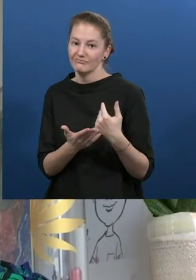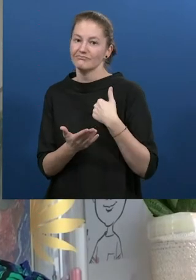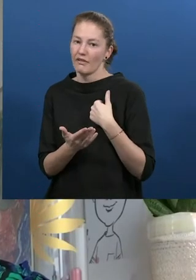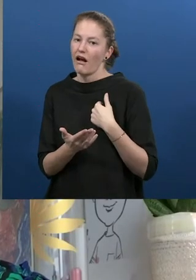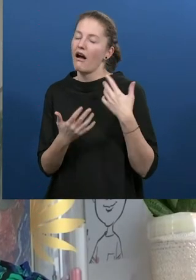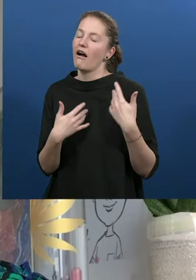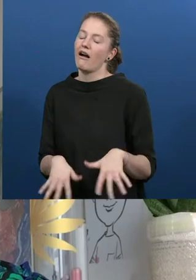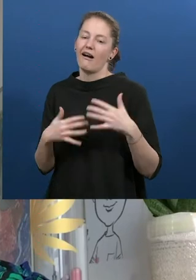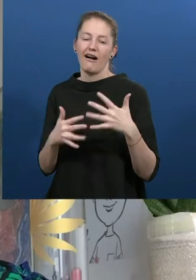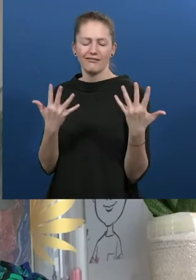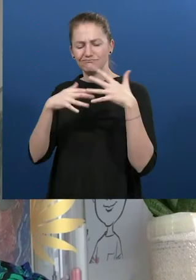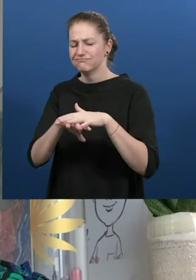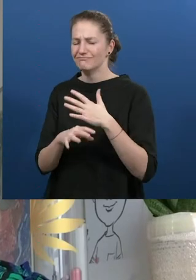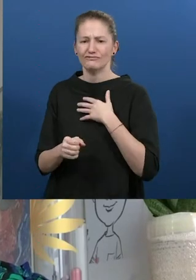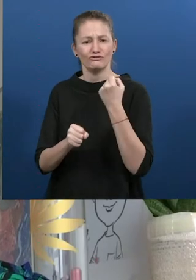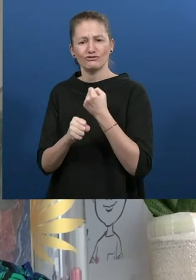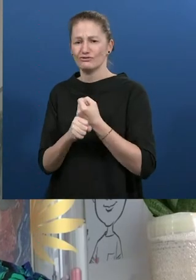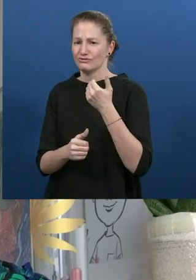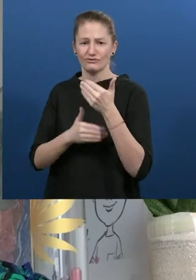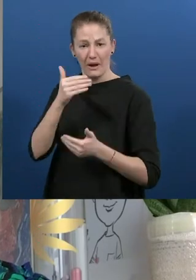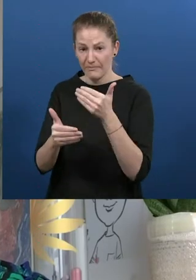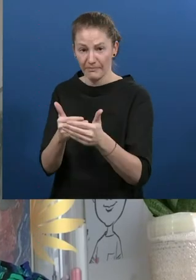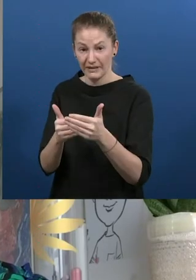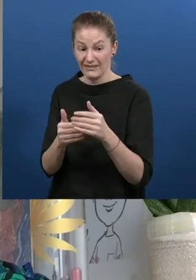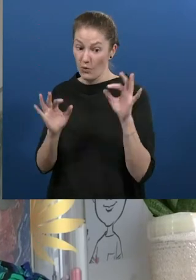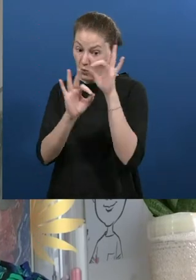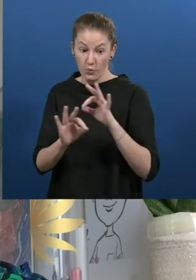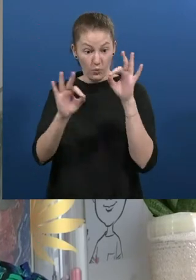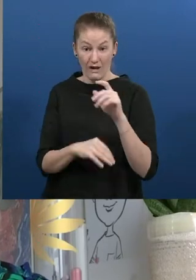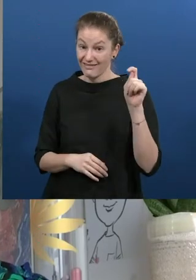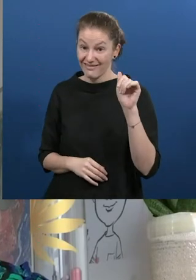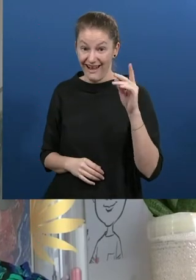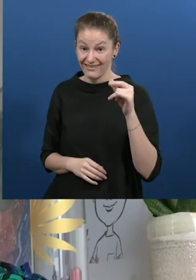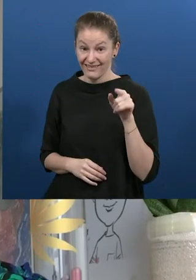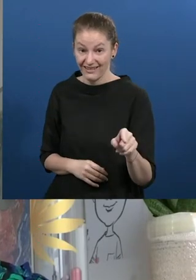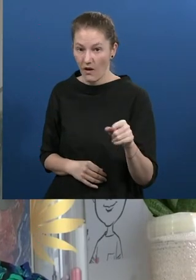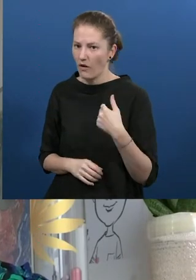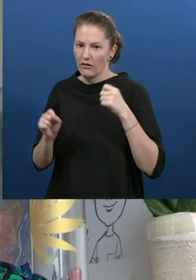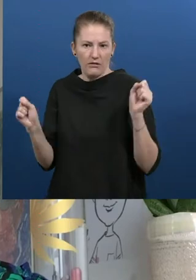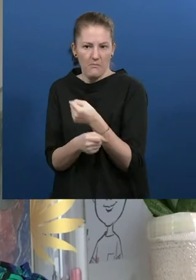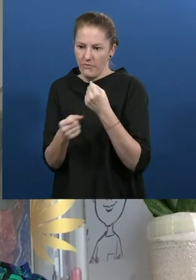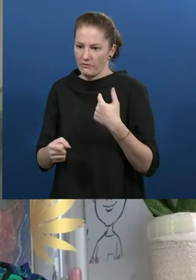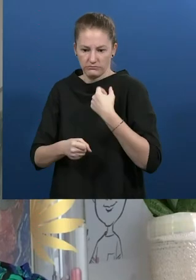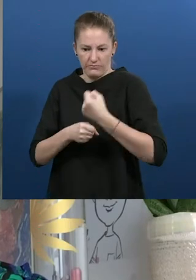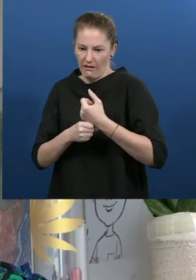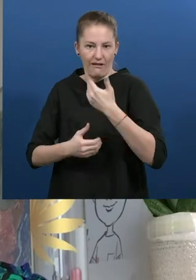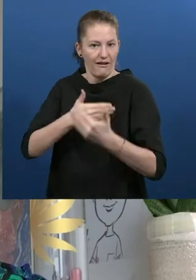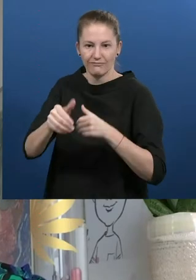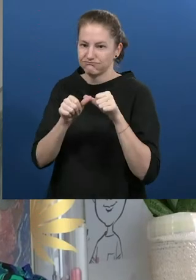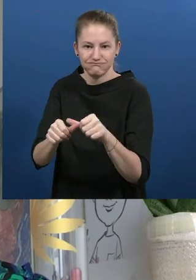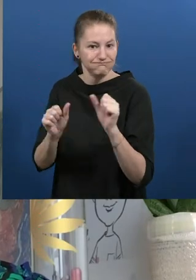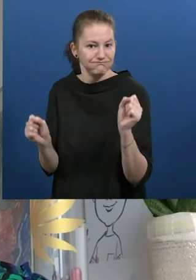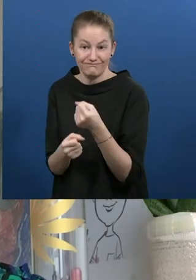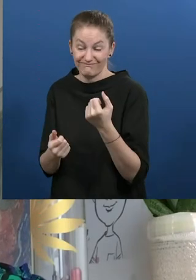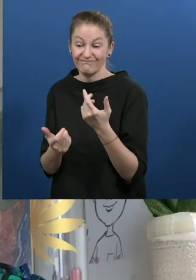d'un accompagnement d'un maintien de mon poste. Et donc du coup, sans Tadeo, j'aurais pas pu maintenir mon poste de travail car en fait, je suis